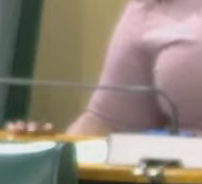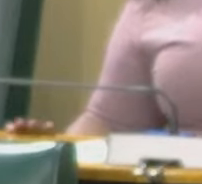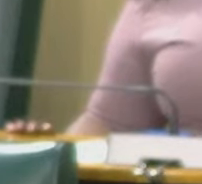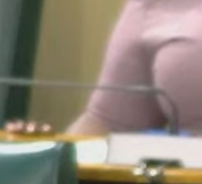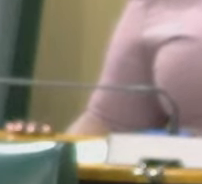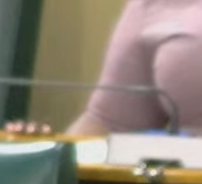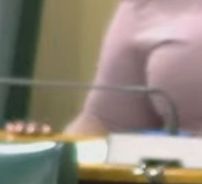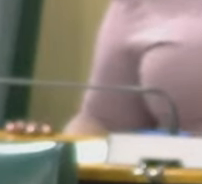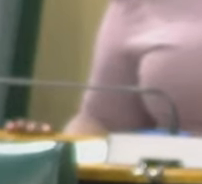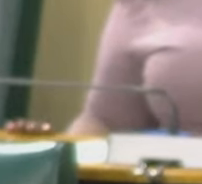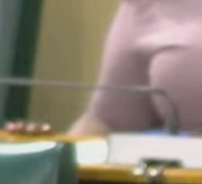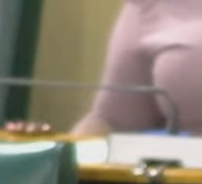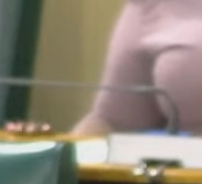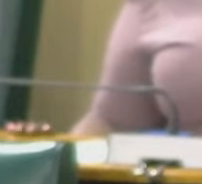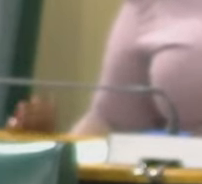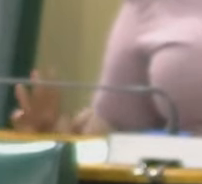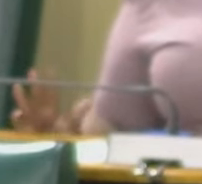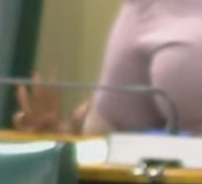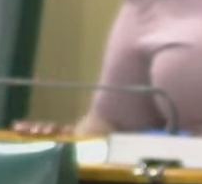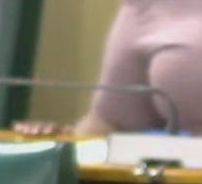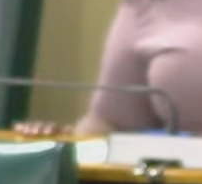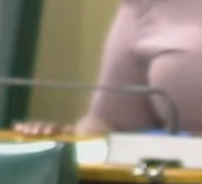and undermined in that way?